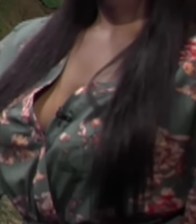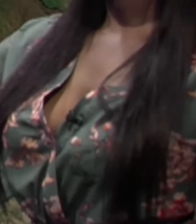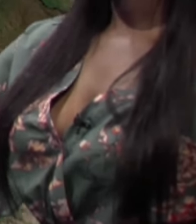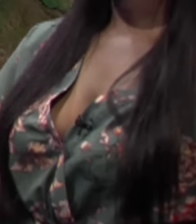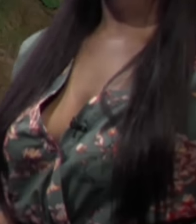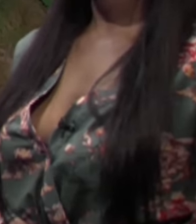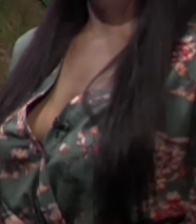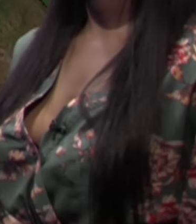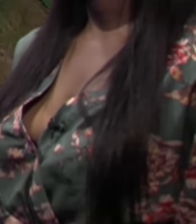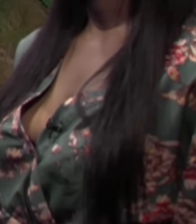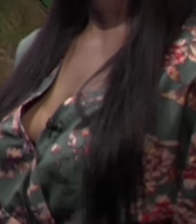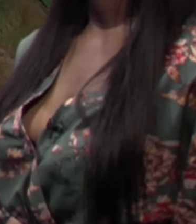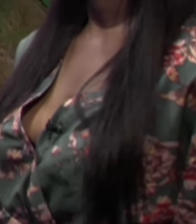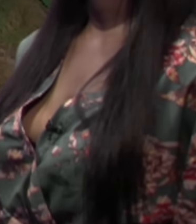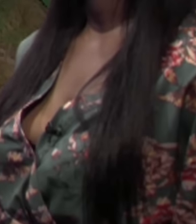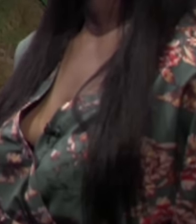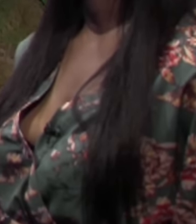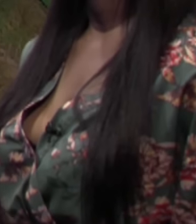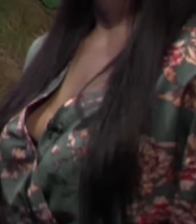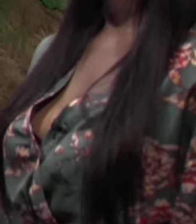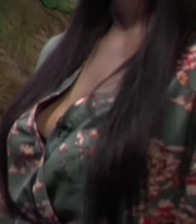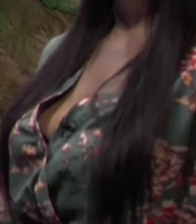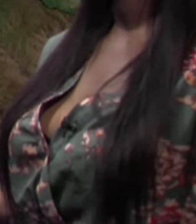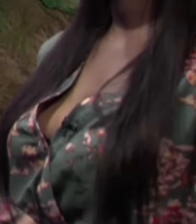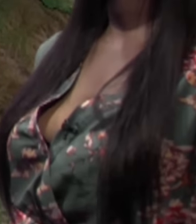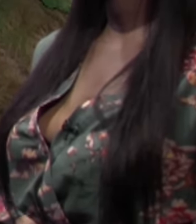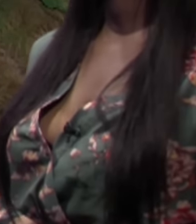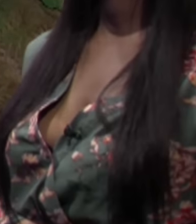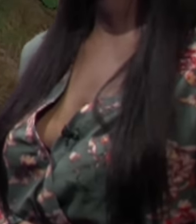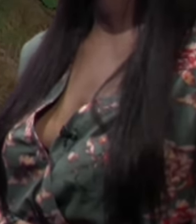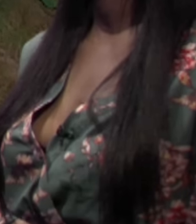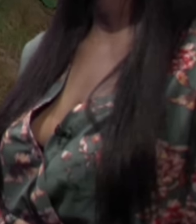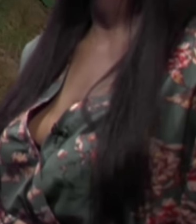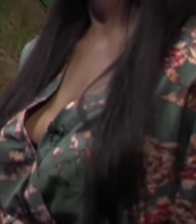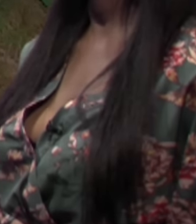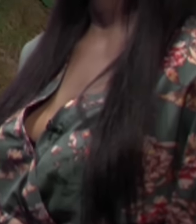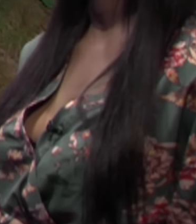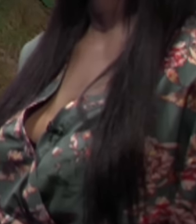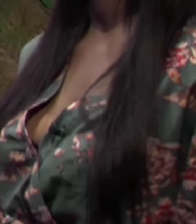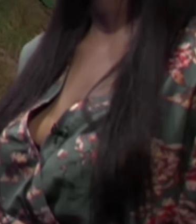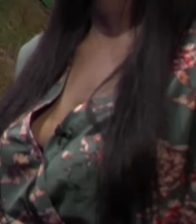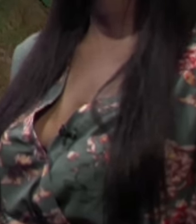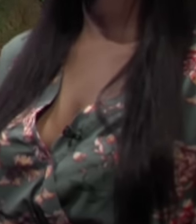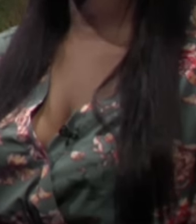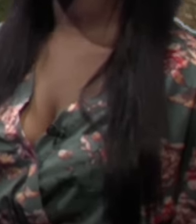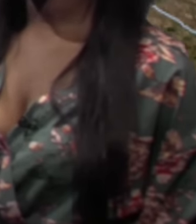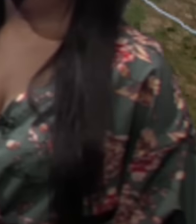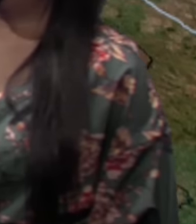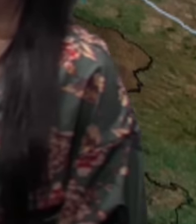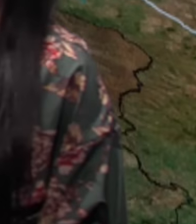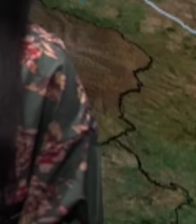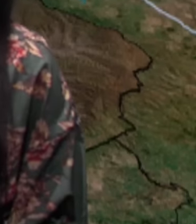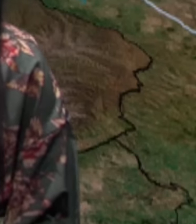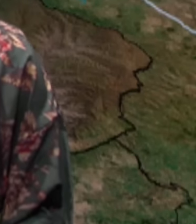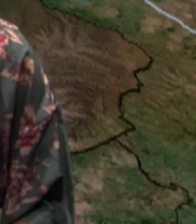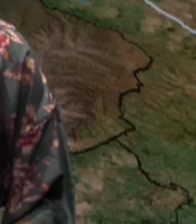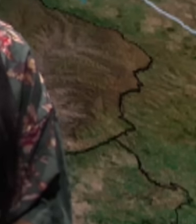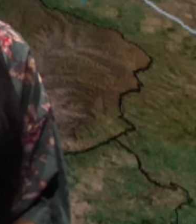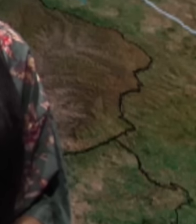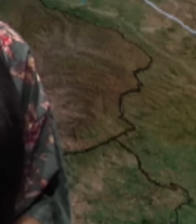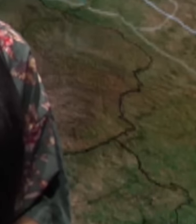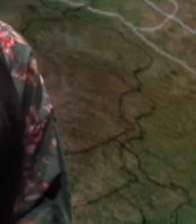rebela Welcome ka digata di le 9 go a go di le 30 Fixback e tla nna tsididi ka digata di le 5 go a go di le 25 fa rebela Garib Dam